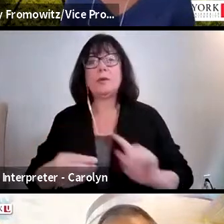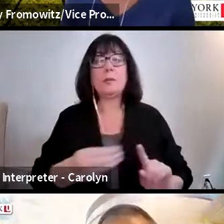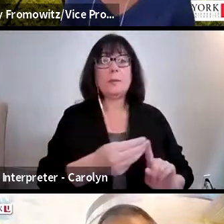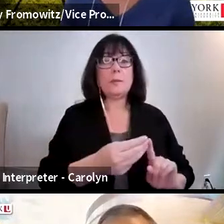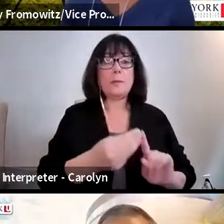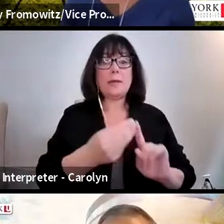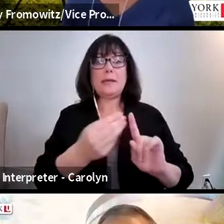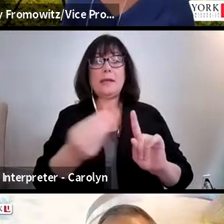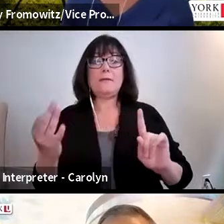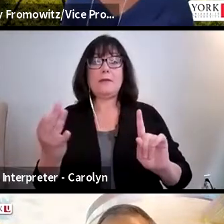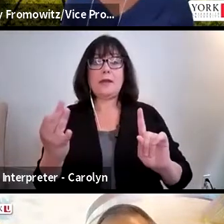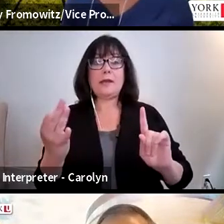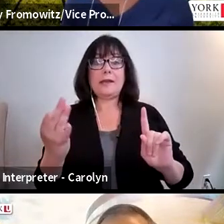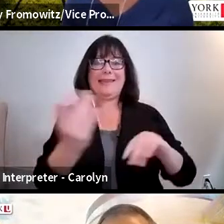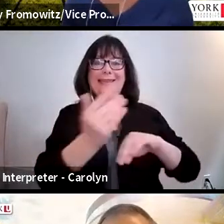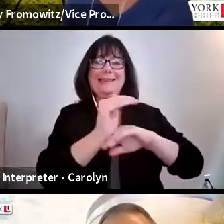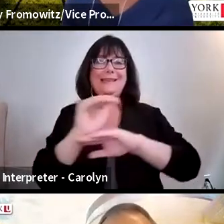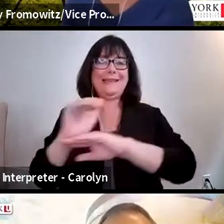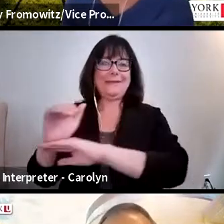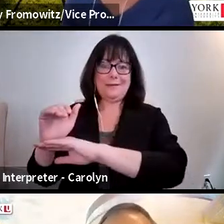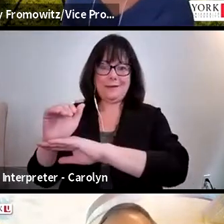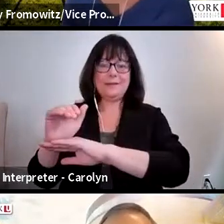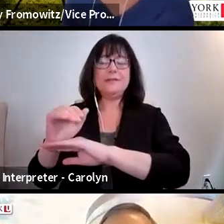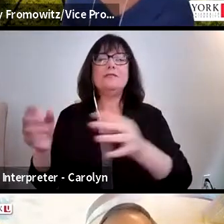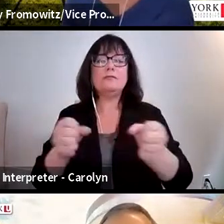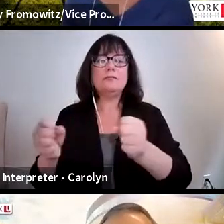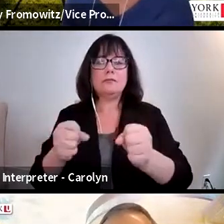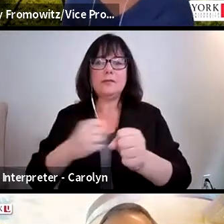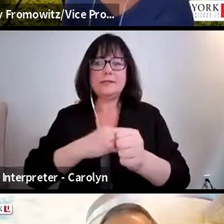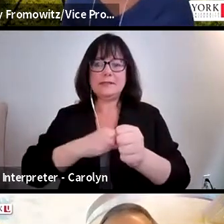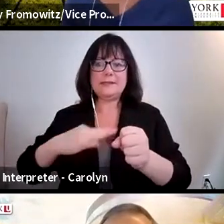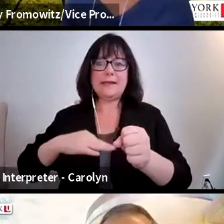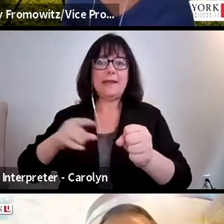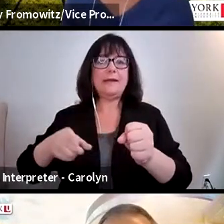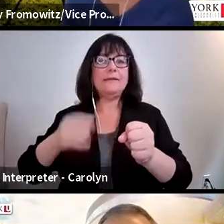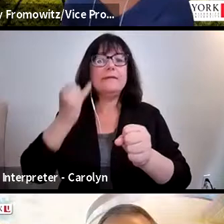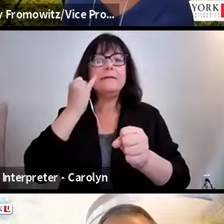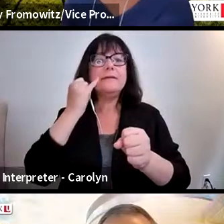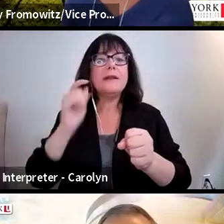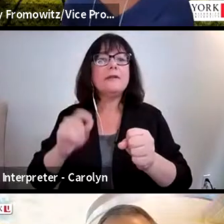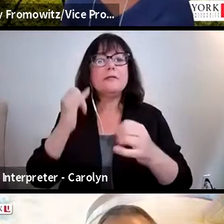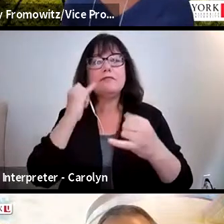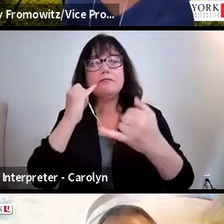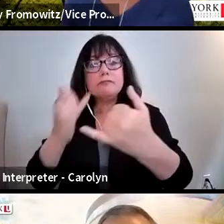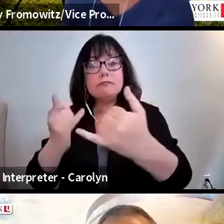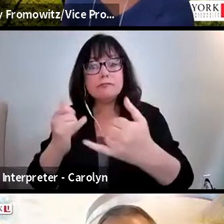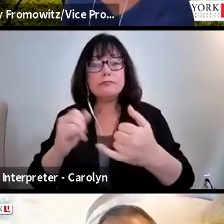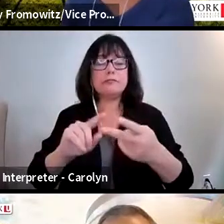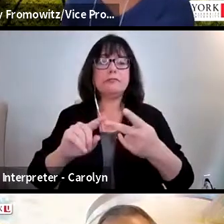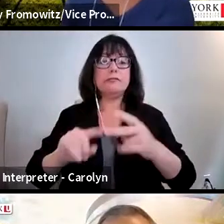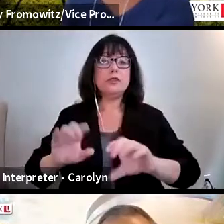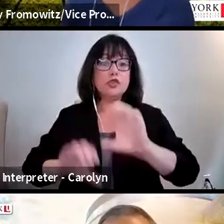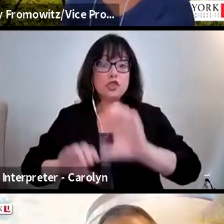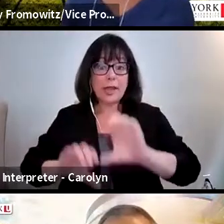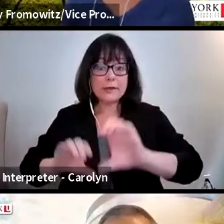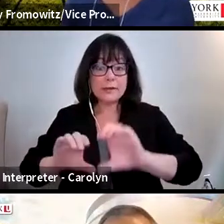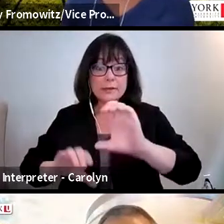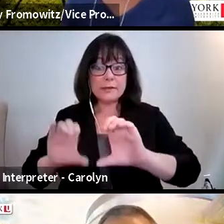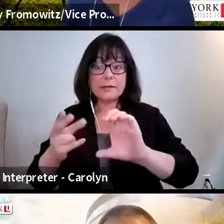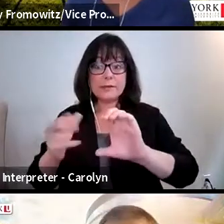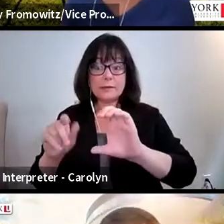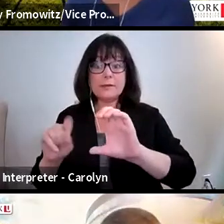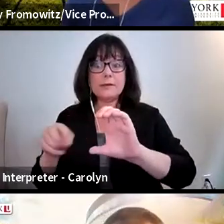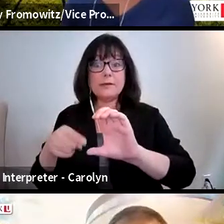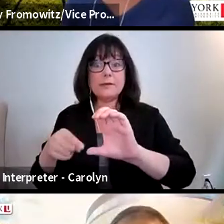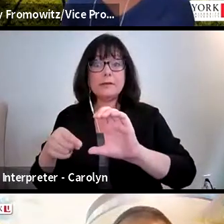sure there's always somebody that you can contact through the chat function or by phone. Although they find chat is much better because they can